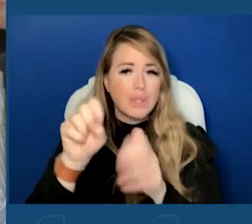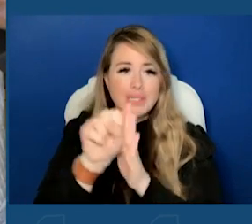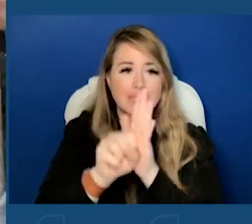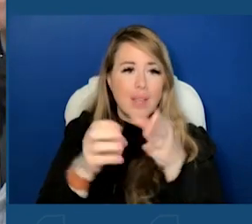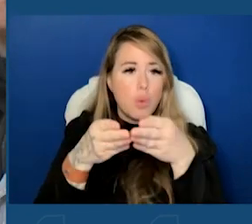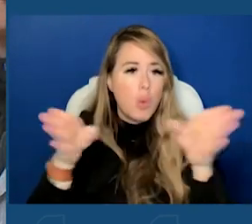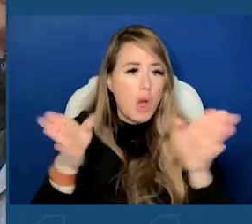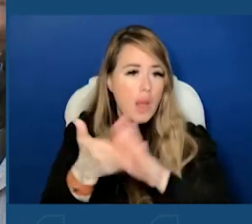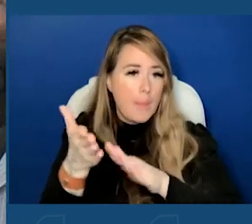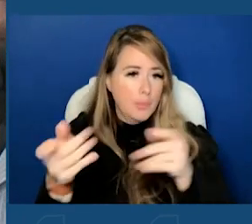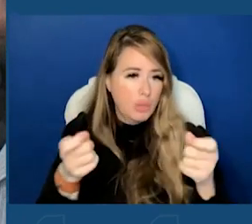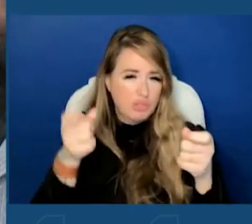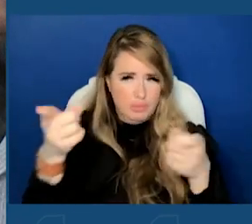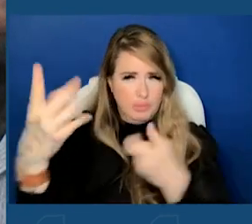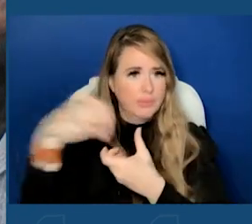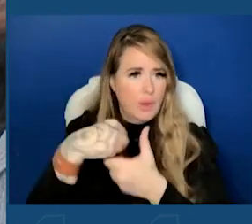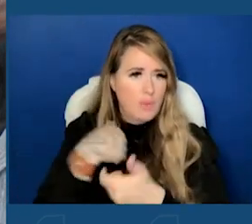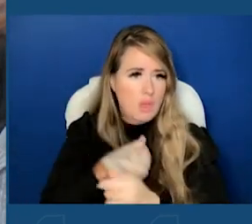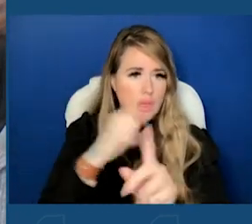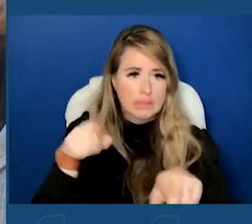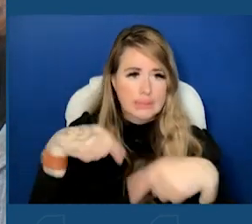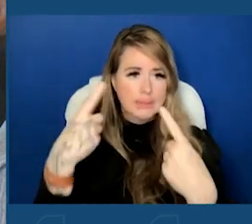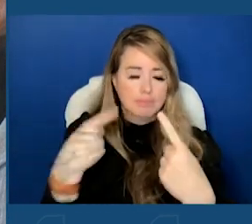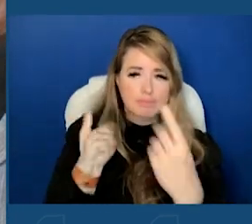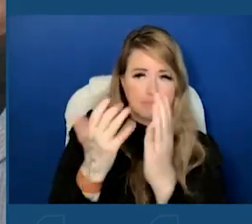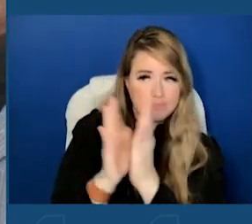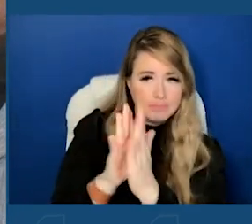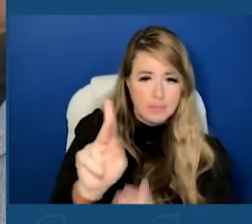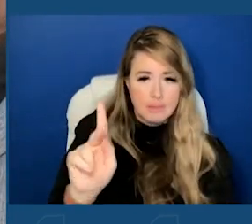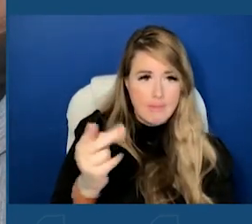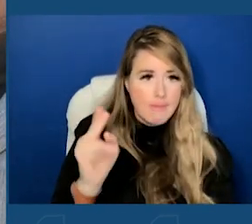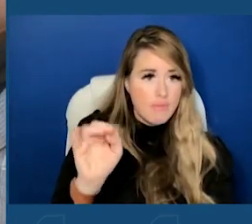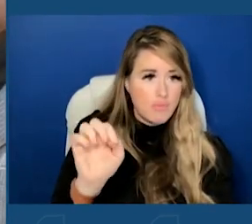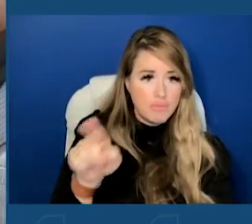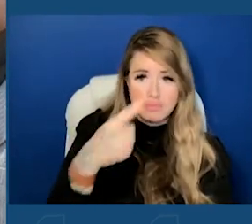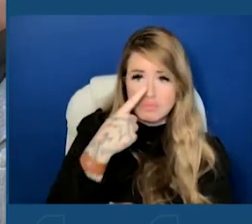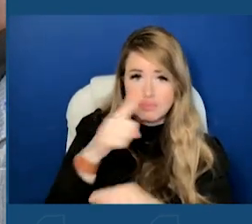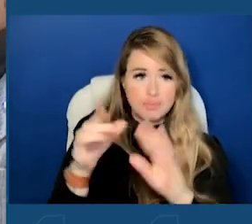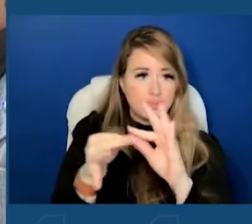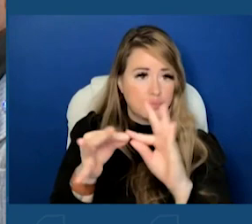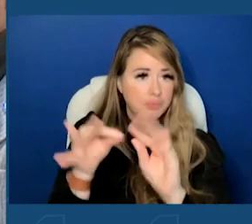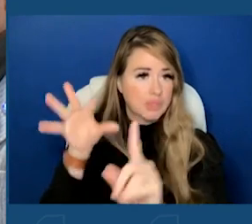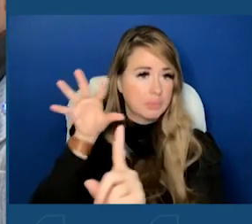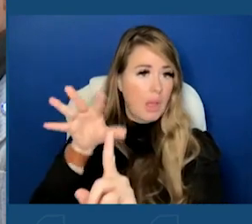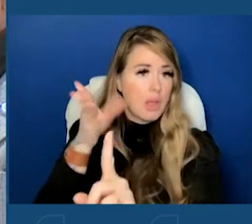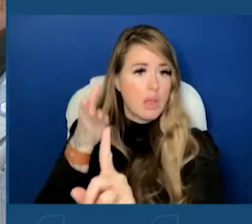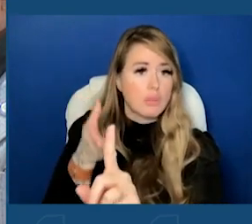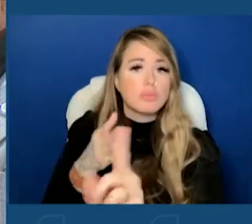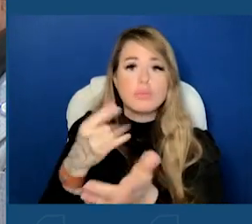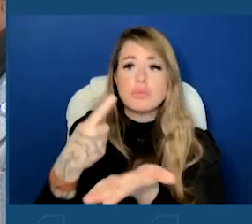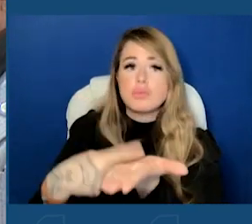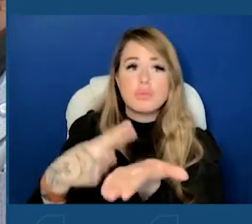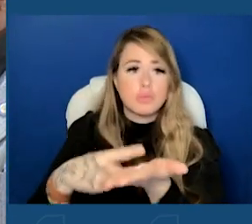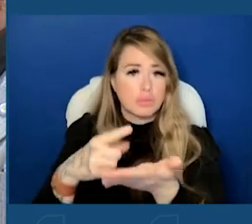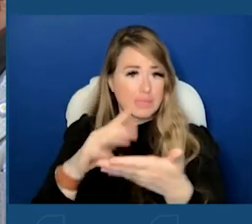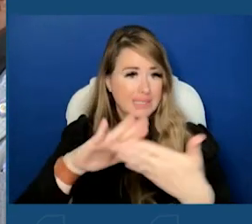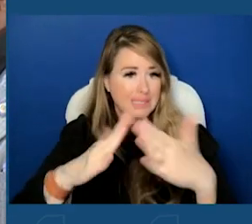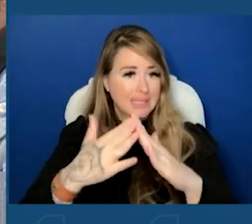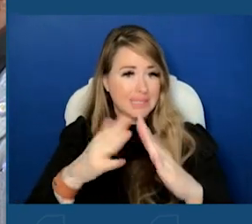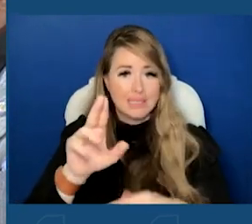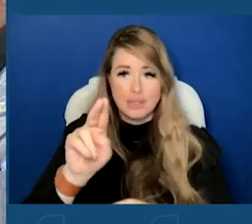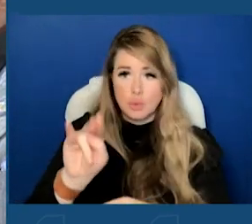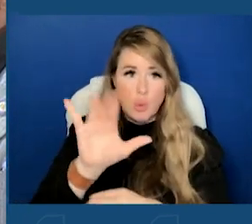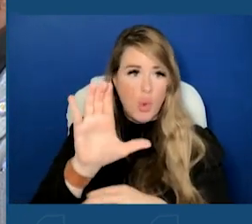command centers, monitoring what's going on throughout the state. But I did want to put a special spotlight right now on the city of New York. Got through some